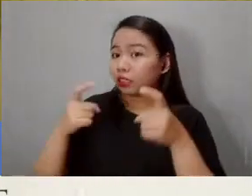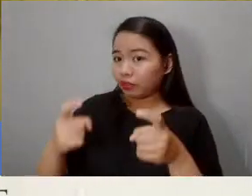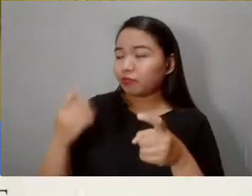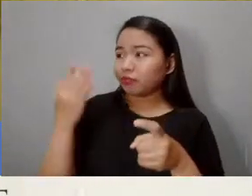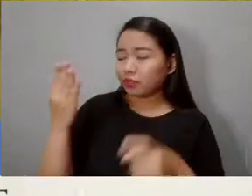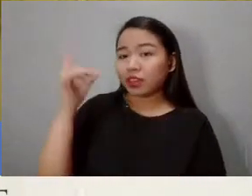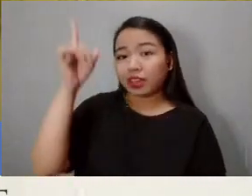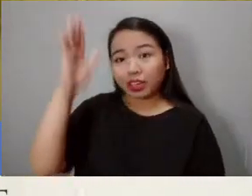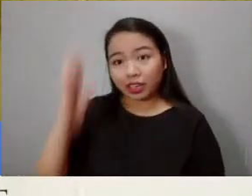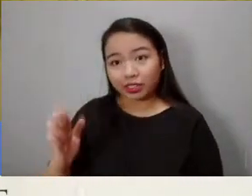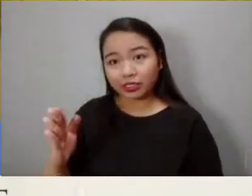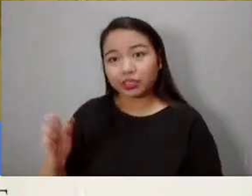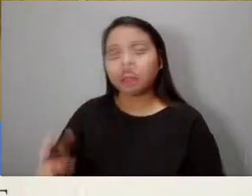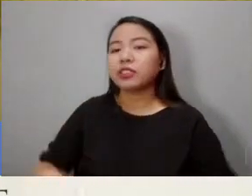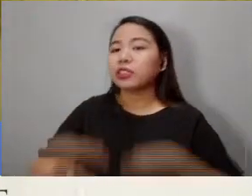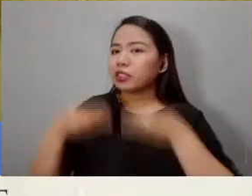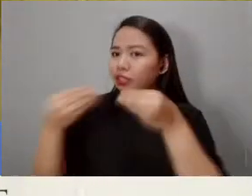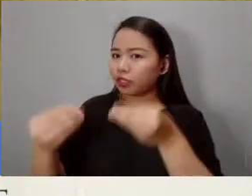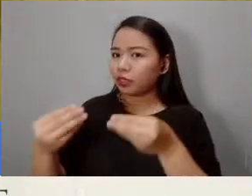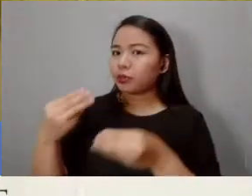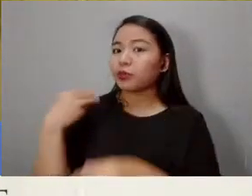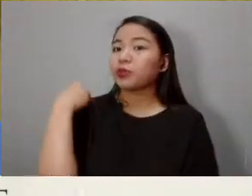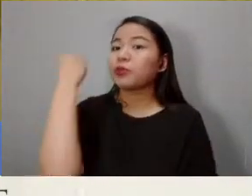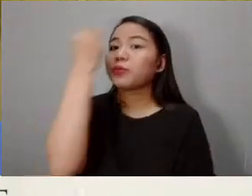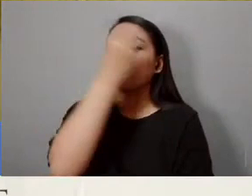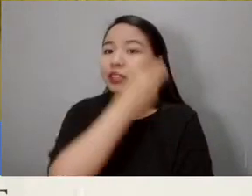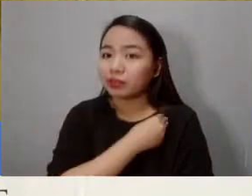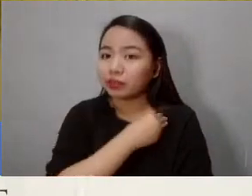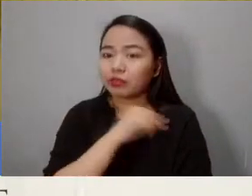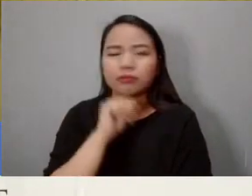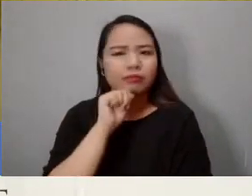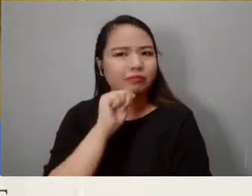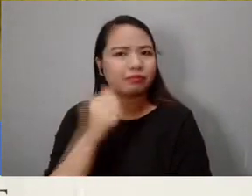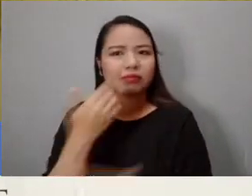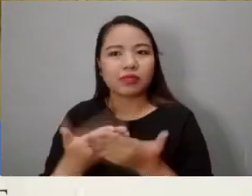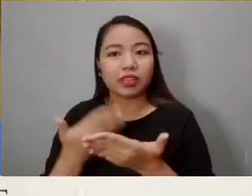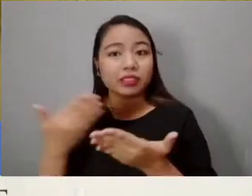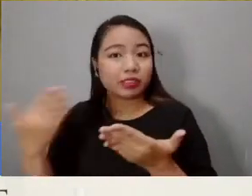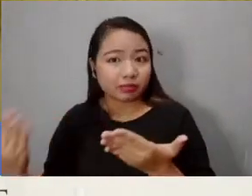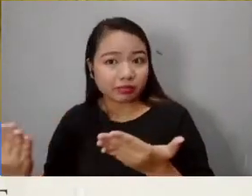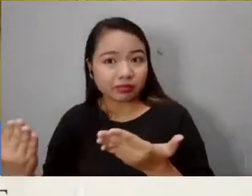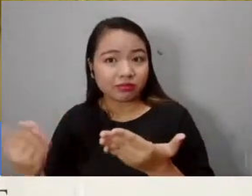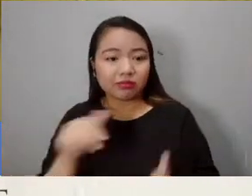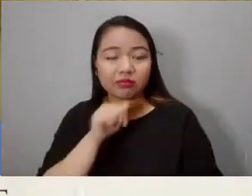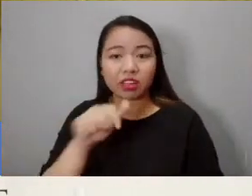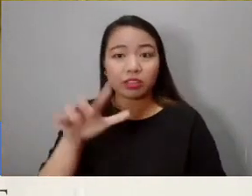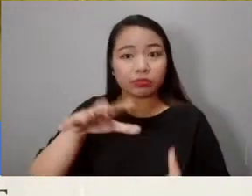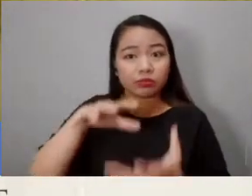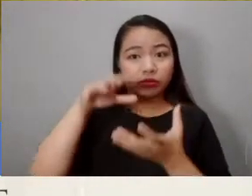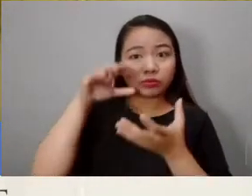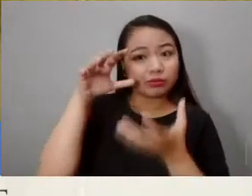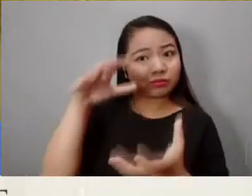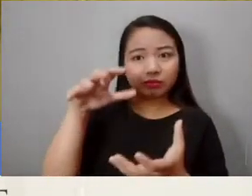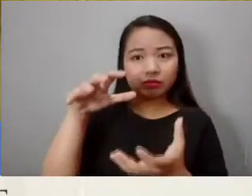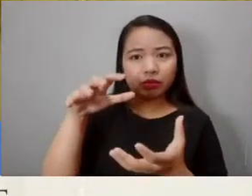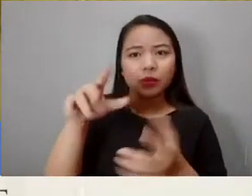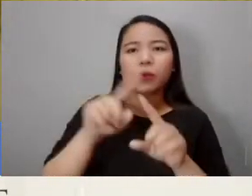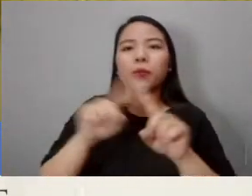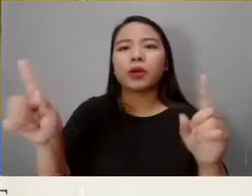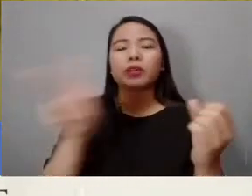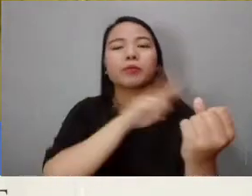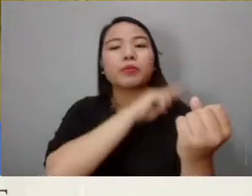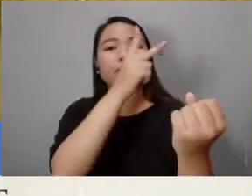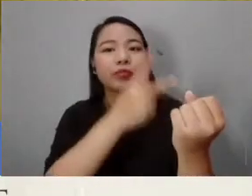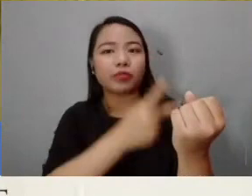Mary is not a thing, not riches, not power,